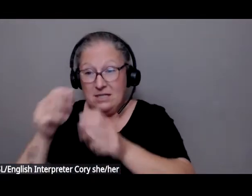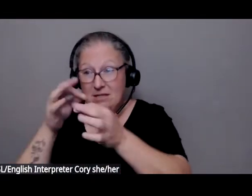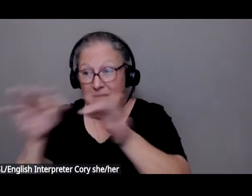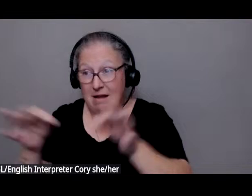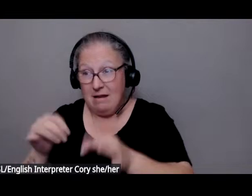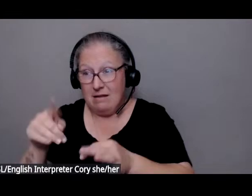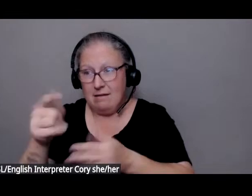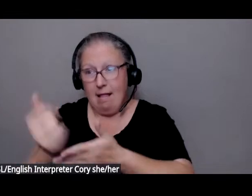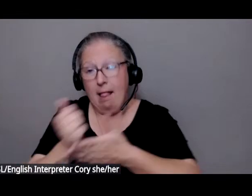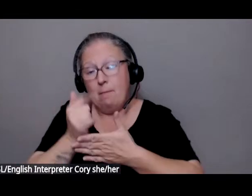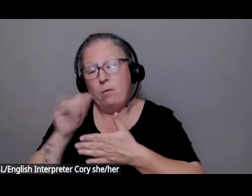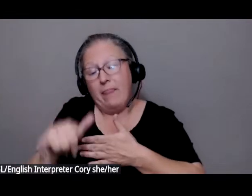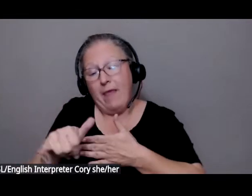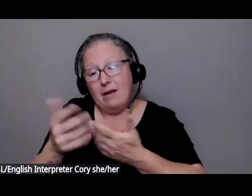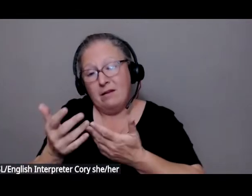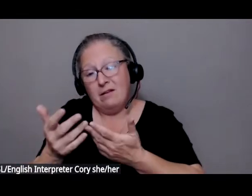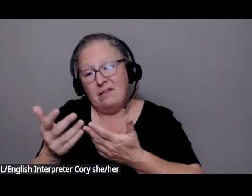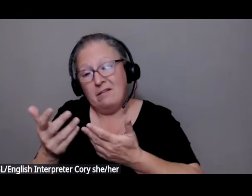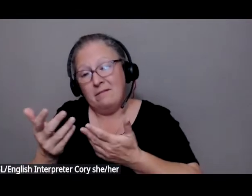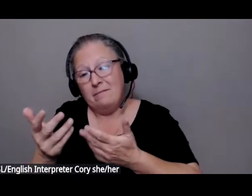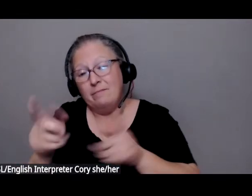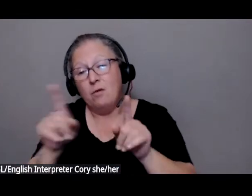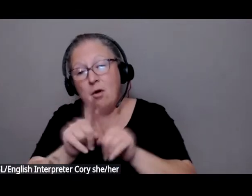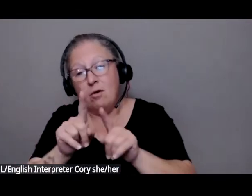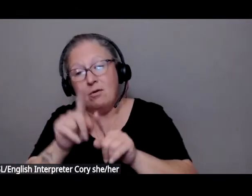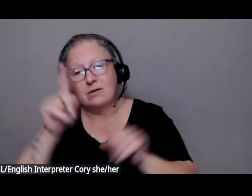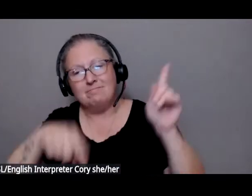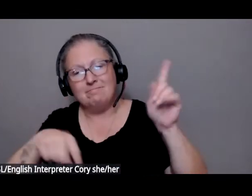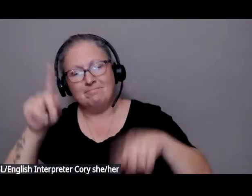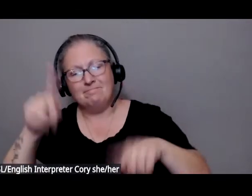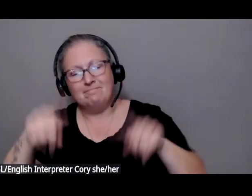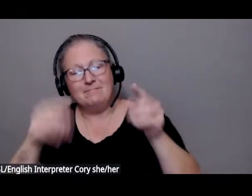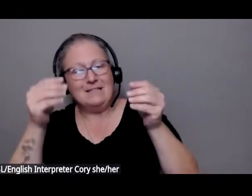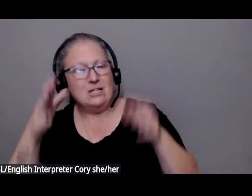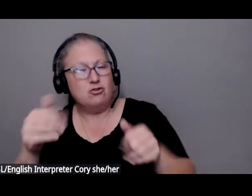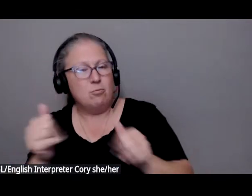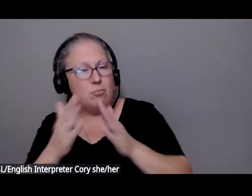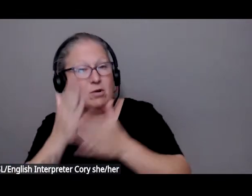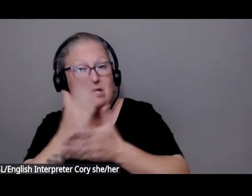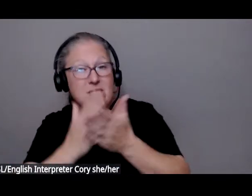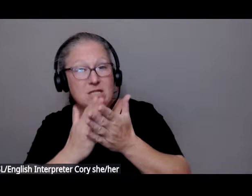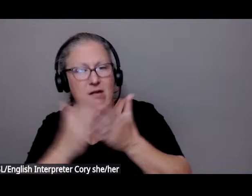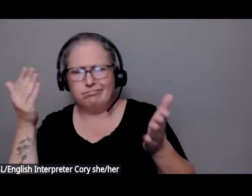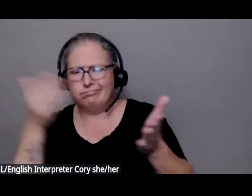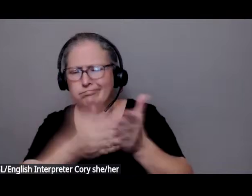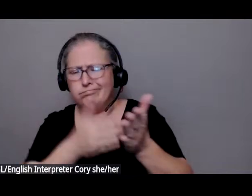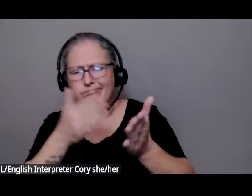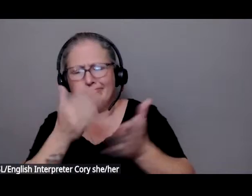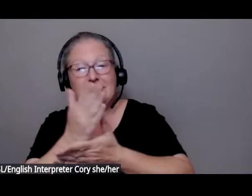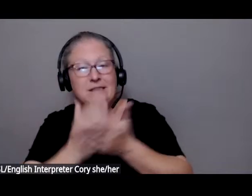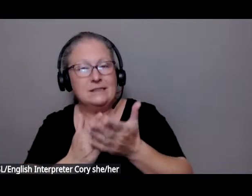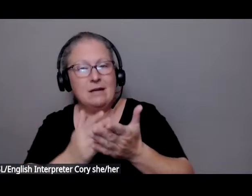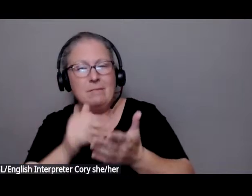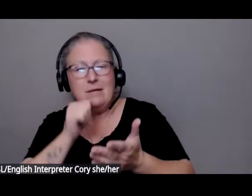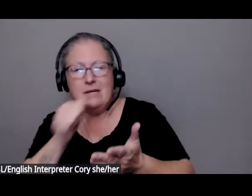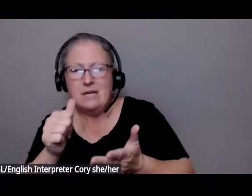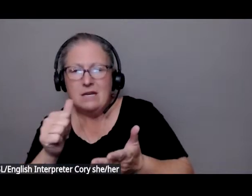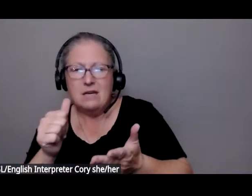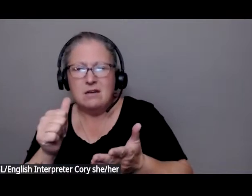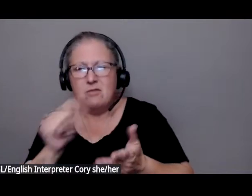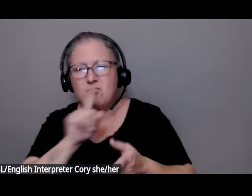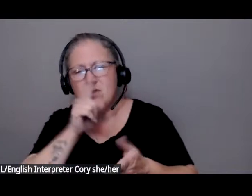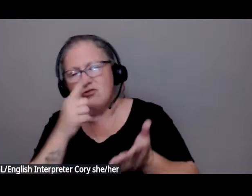it? We also had varying teacher approaches. Some were strongly against it and some did not quite talk about